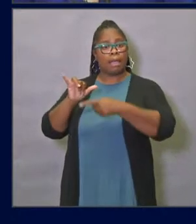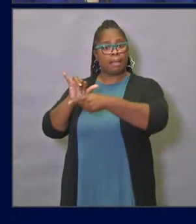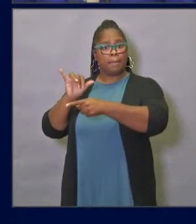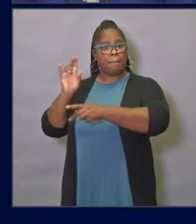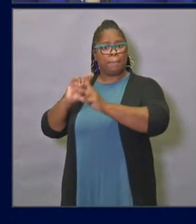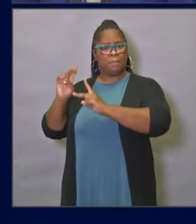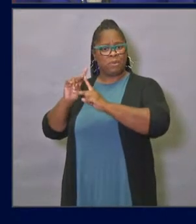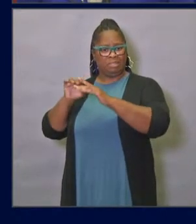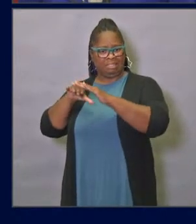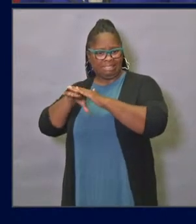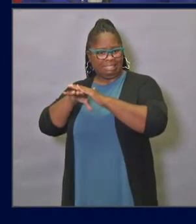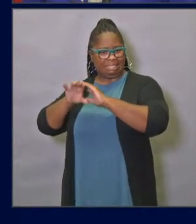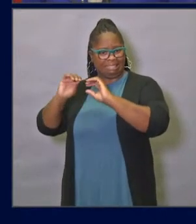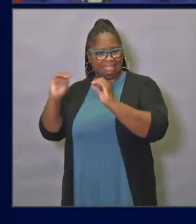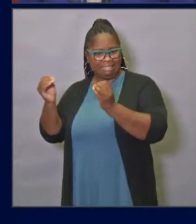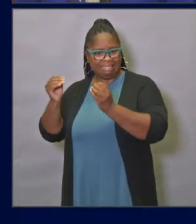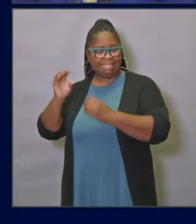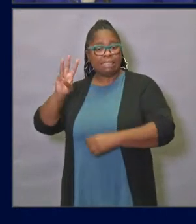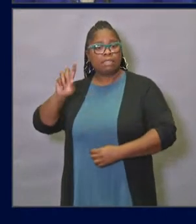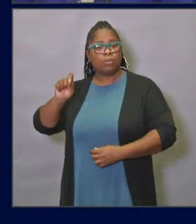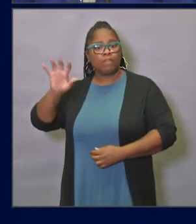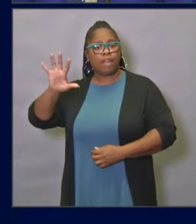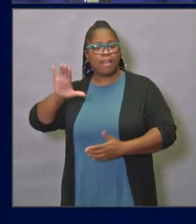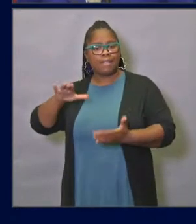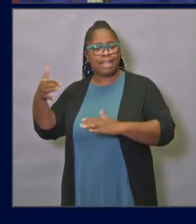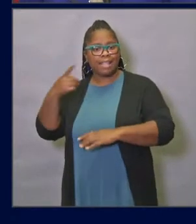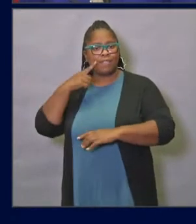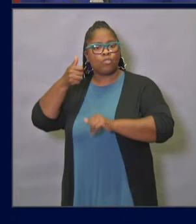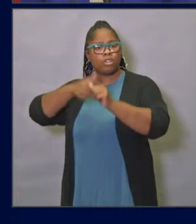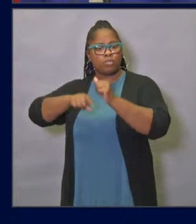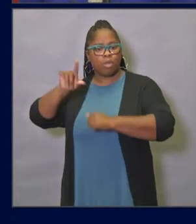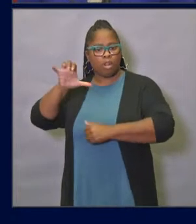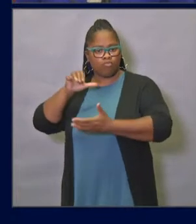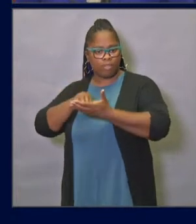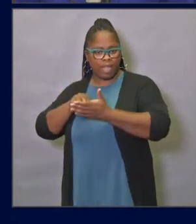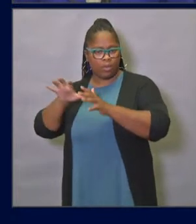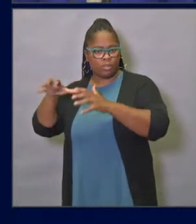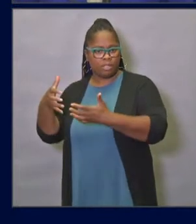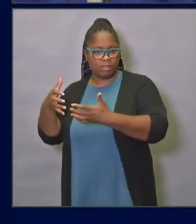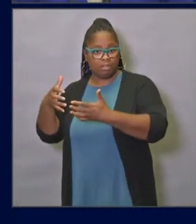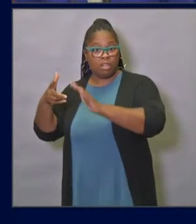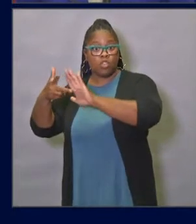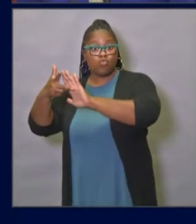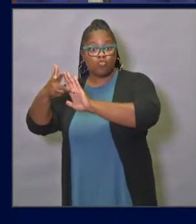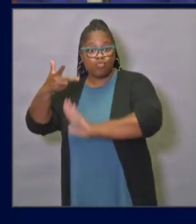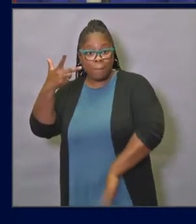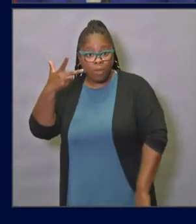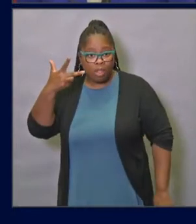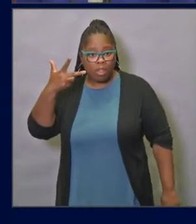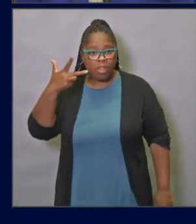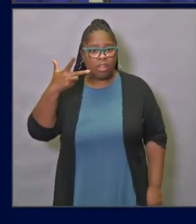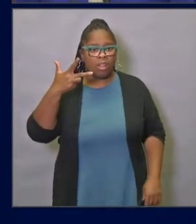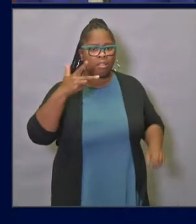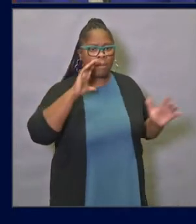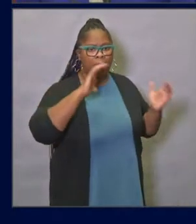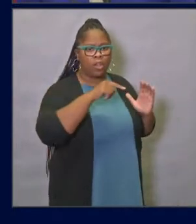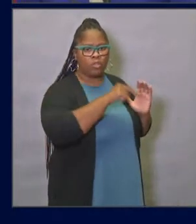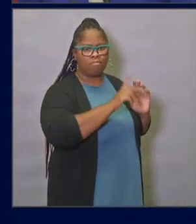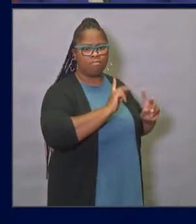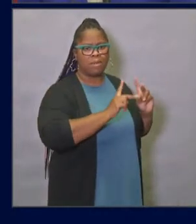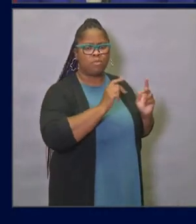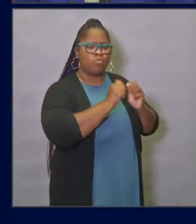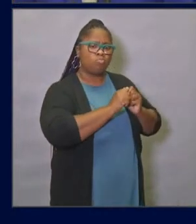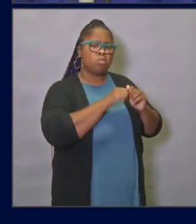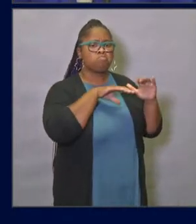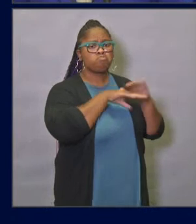fewest resources was 6.5 deaths per 100,000 people, and that was over 3 times the rate for people living in the